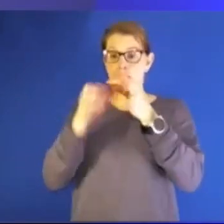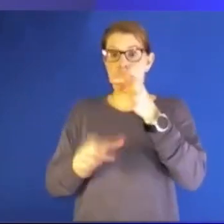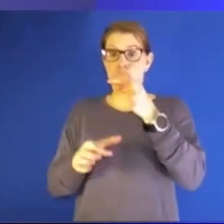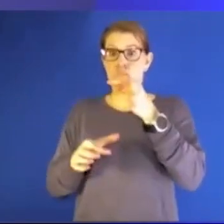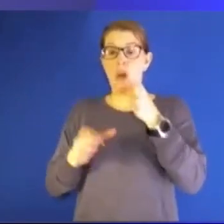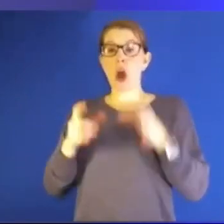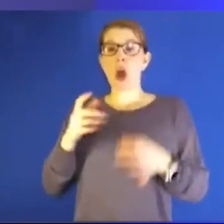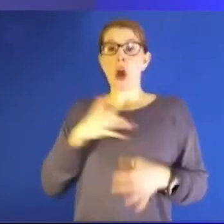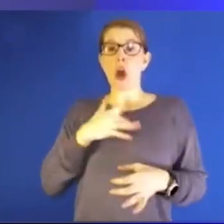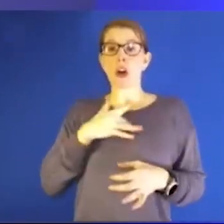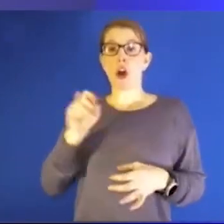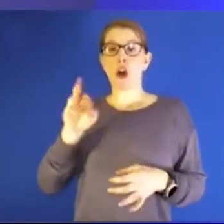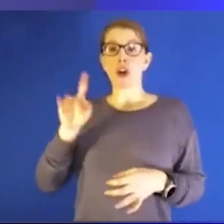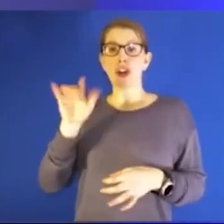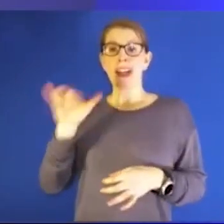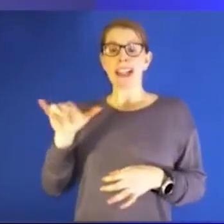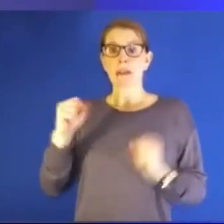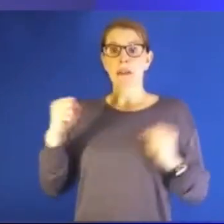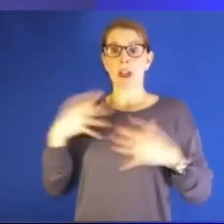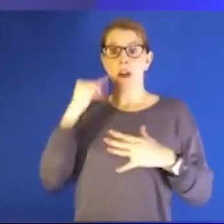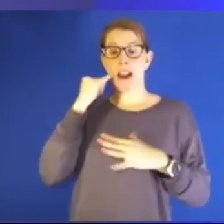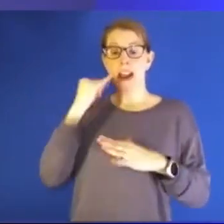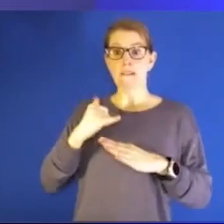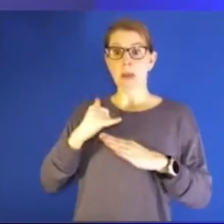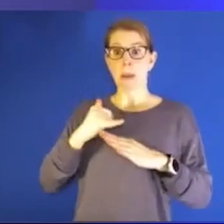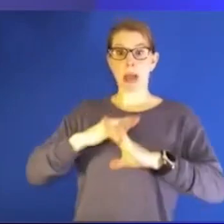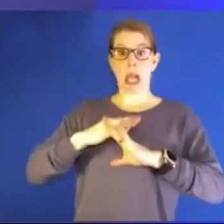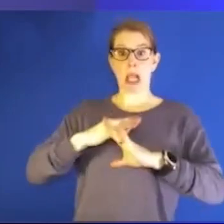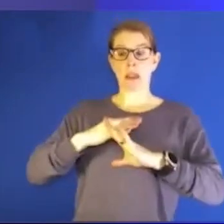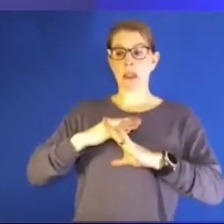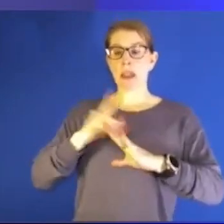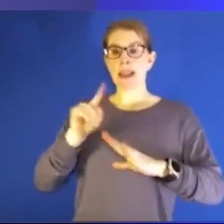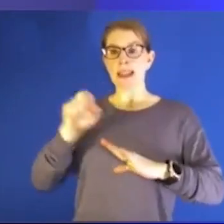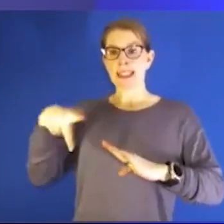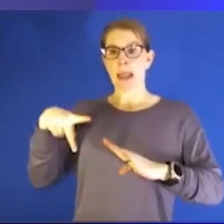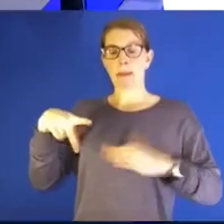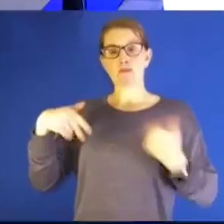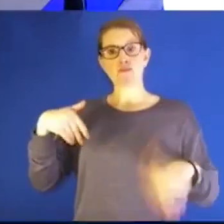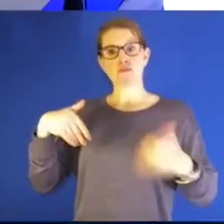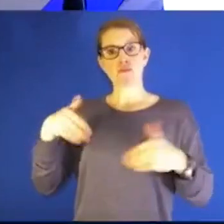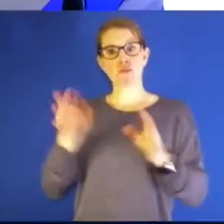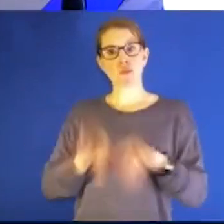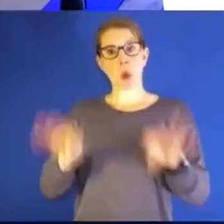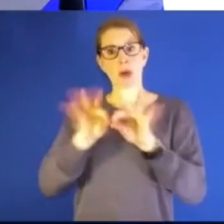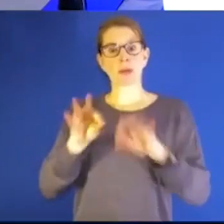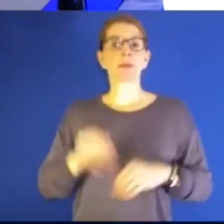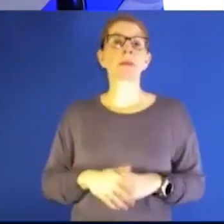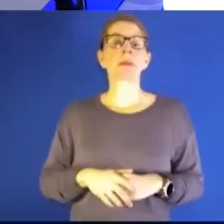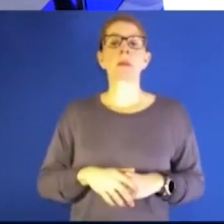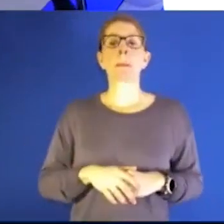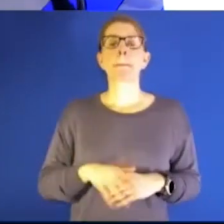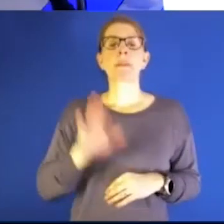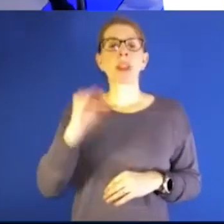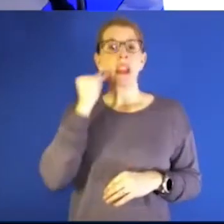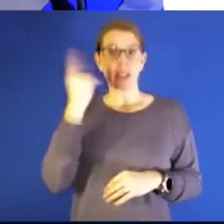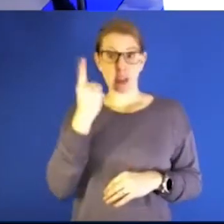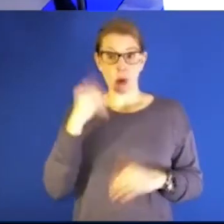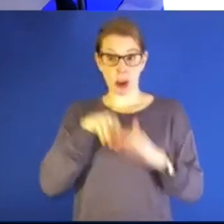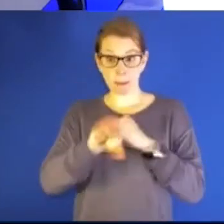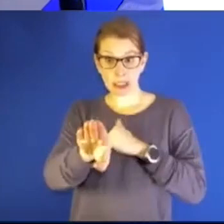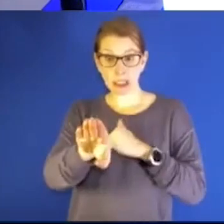And so that tip of the heart being affected is really an important factor. It's a good question. Okay, so I have a question. If somebody comes in with this, do you ask